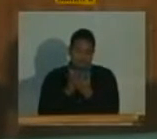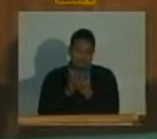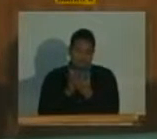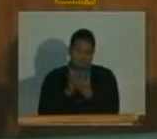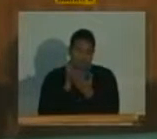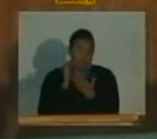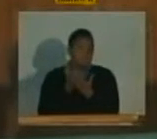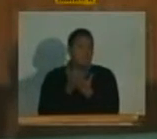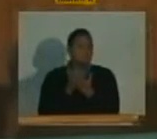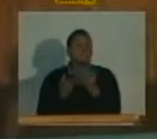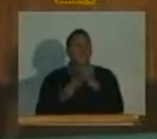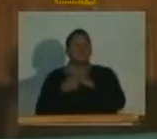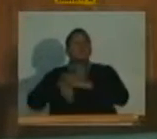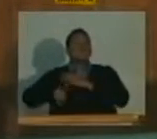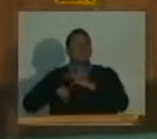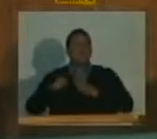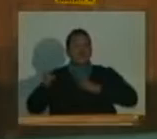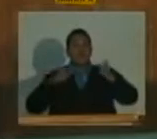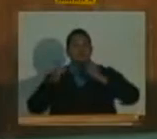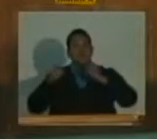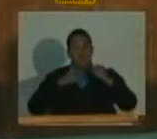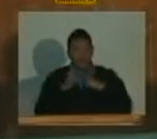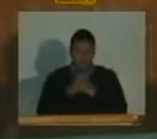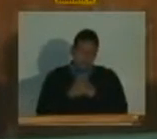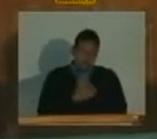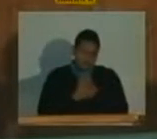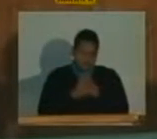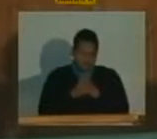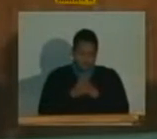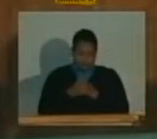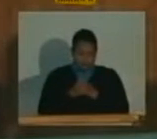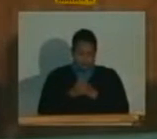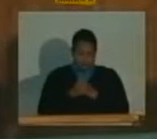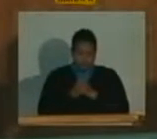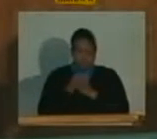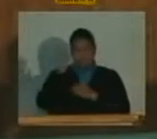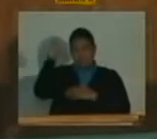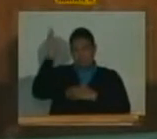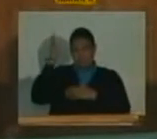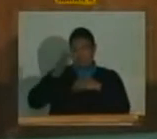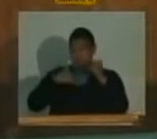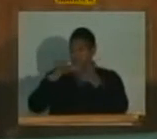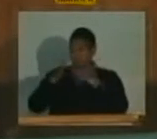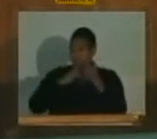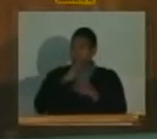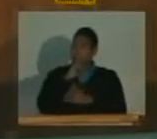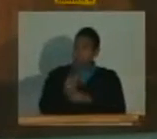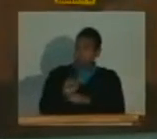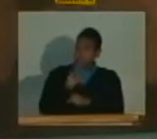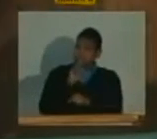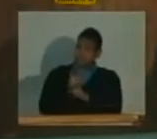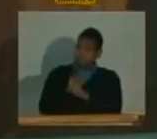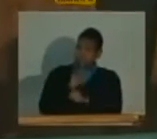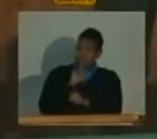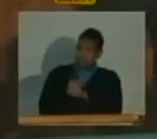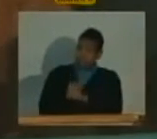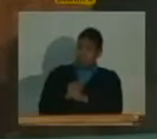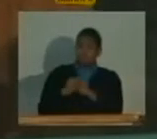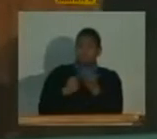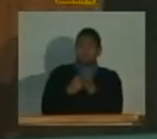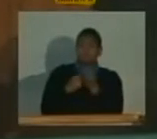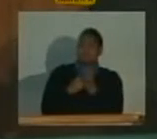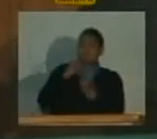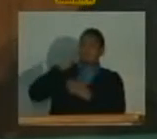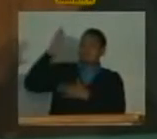quality control. Mr. Speaker, despite assurances and assistance from the US government